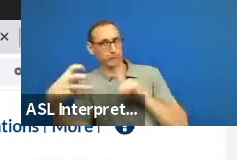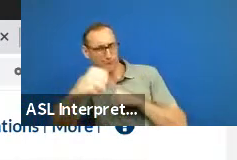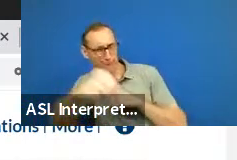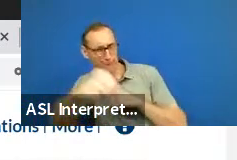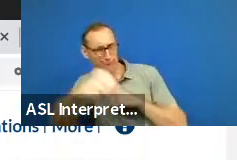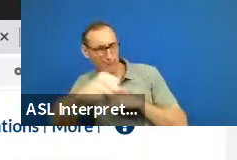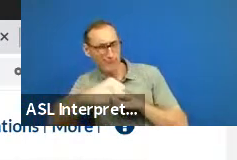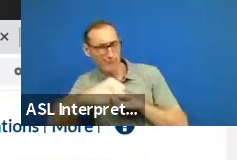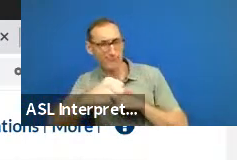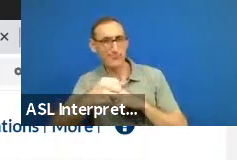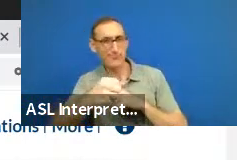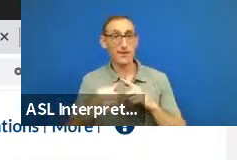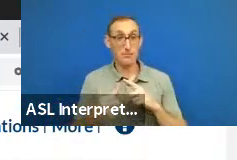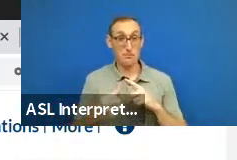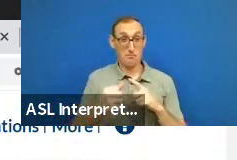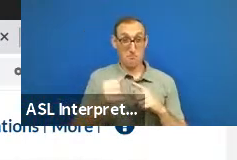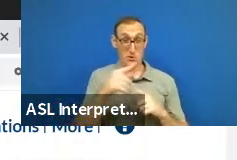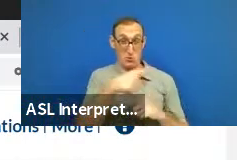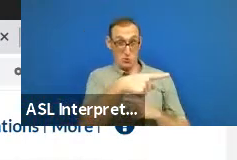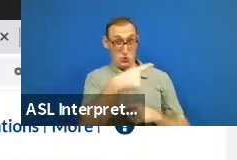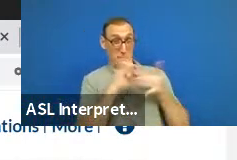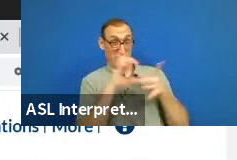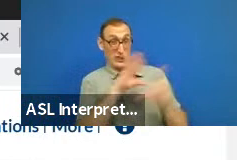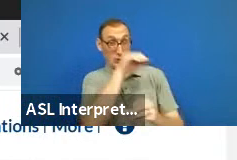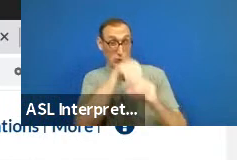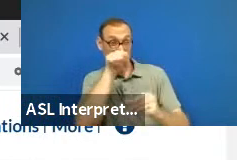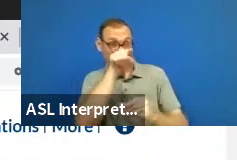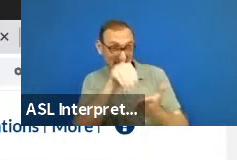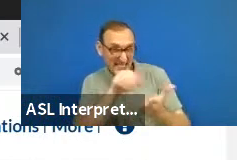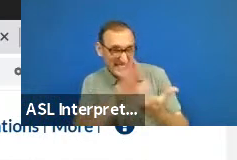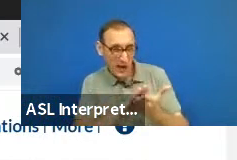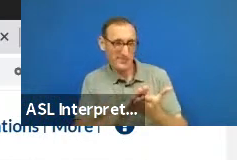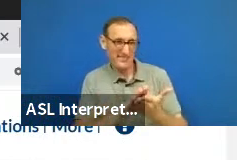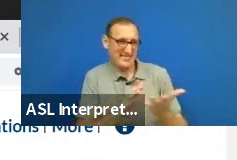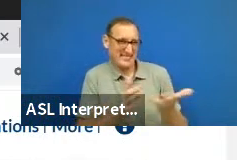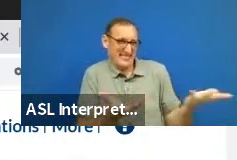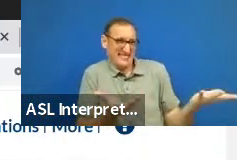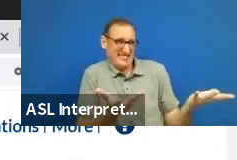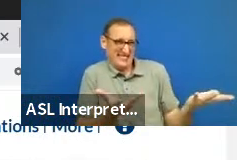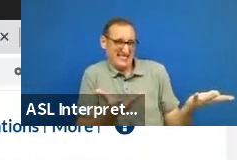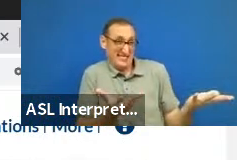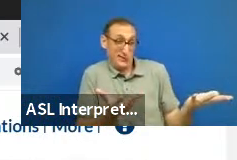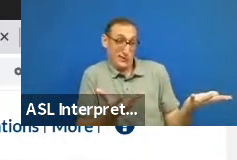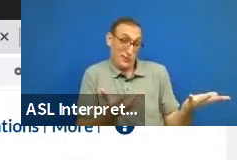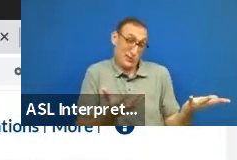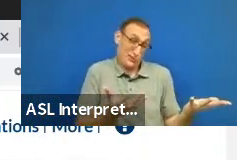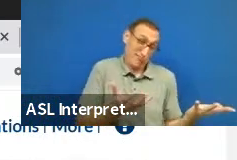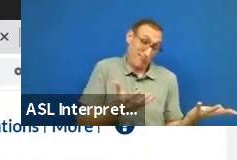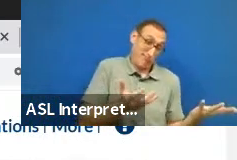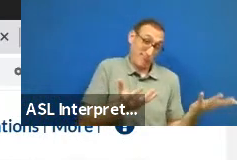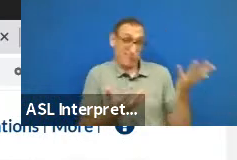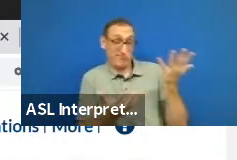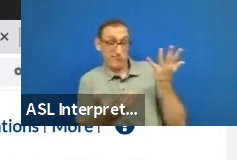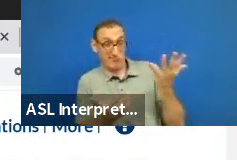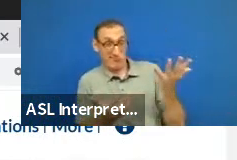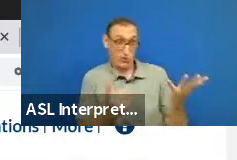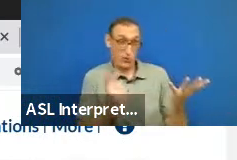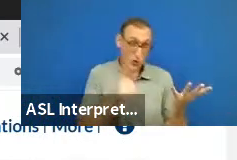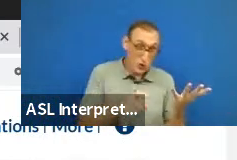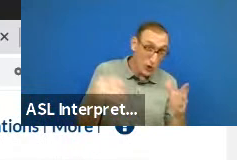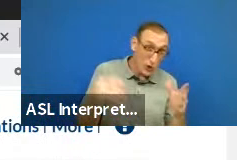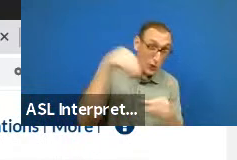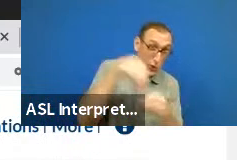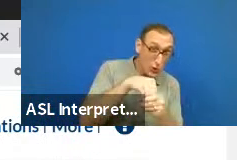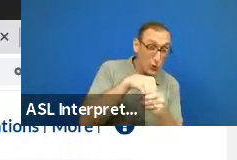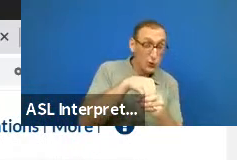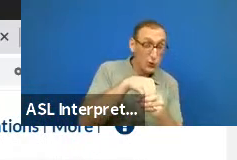be in this document or whether we just have to have that information. Like, what does it mean, review policies, or what does it